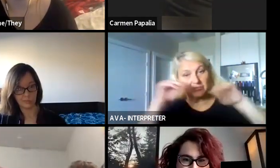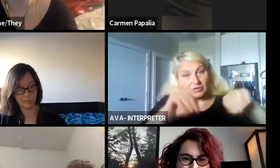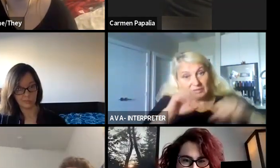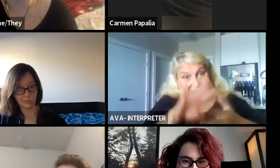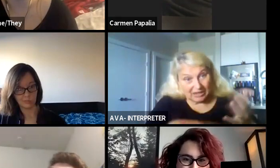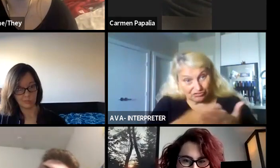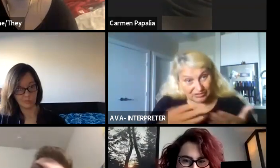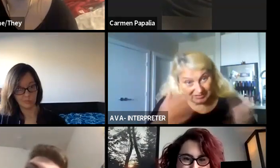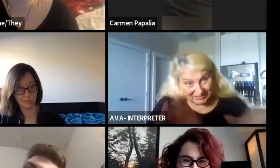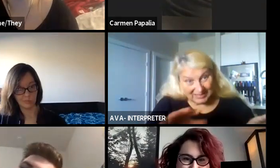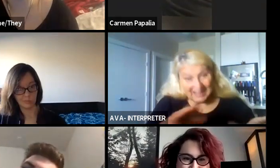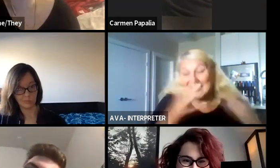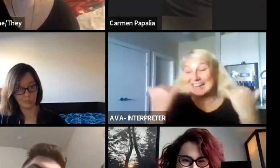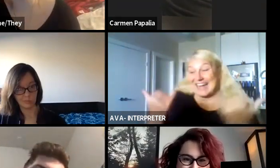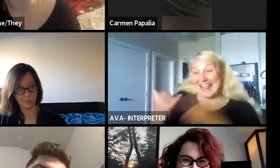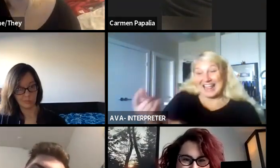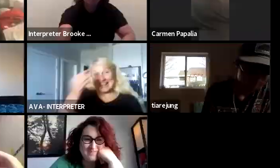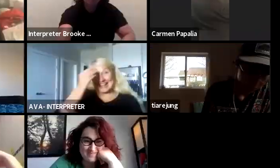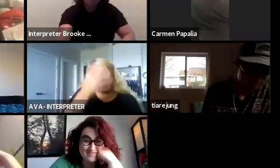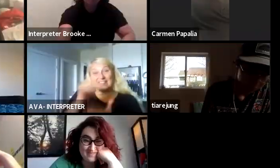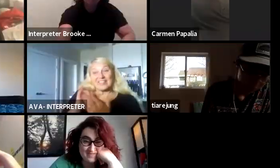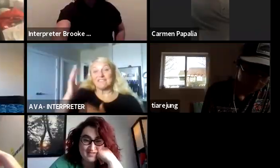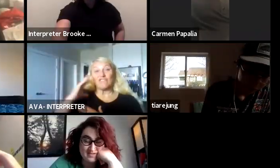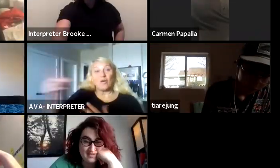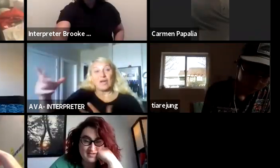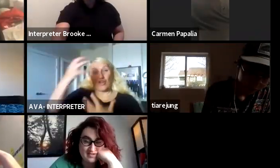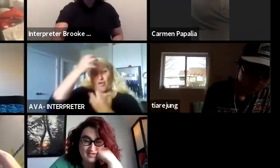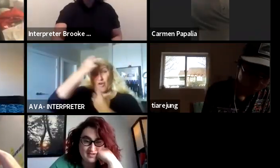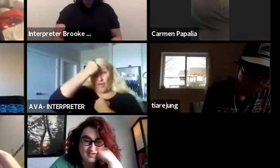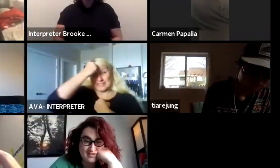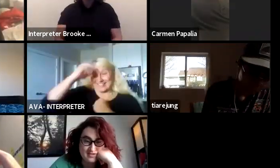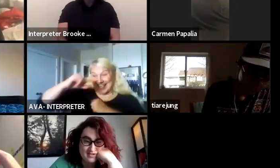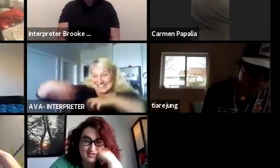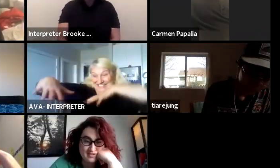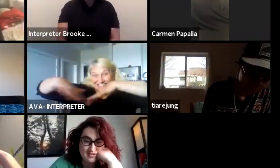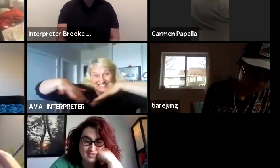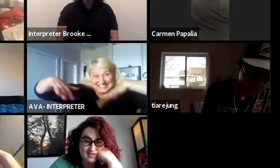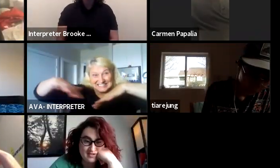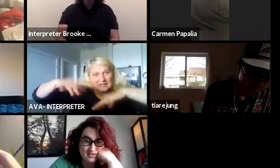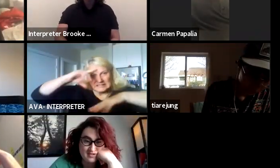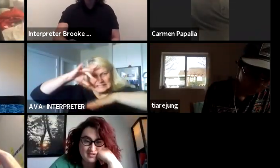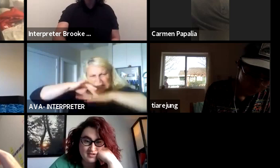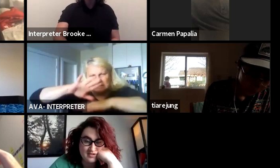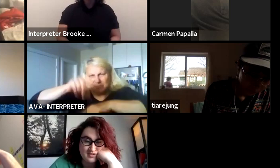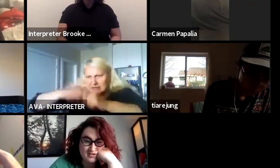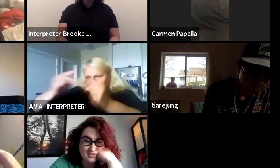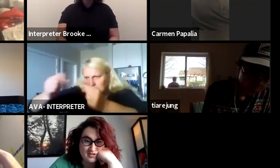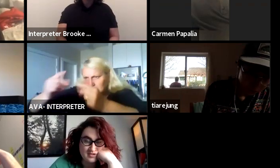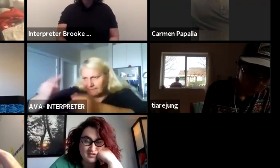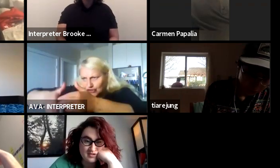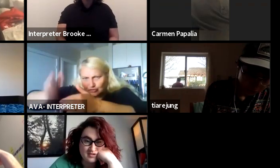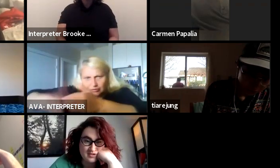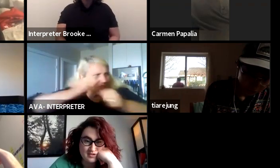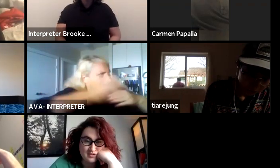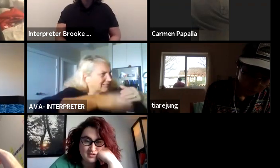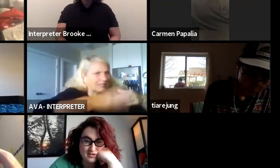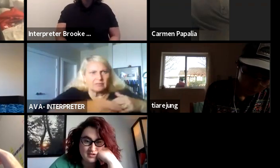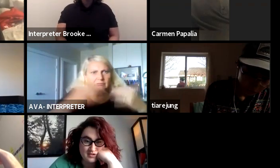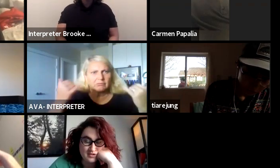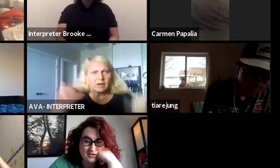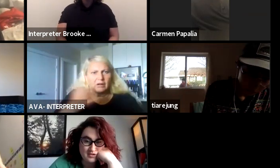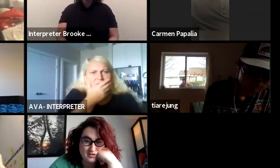Right now, that colonized scheduling process that wants to demand all of your time every single minute is taking place in ways where there's